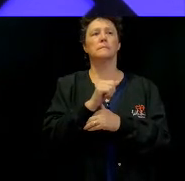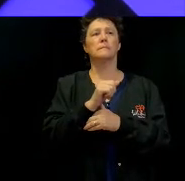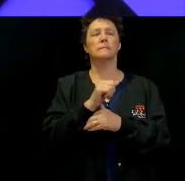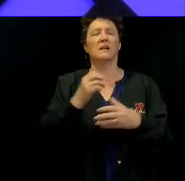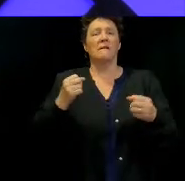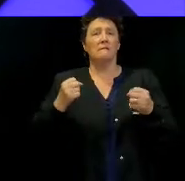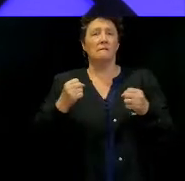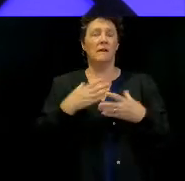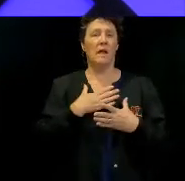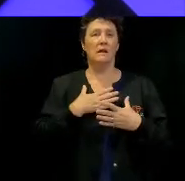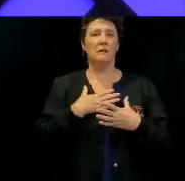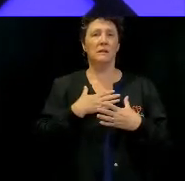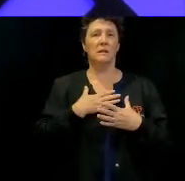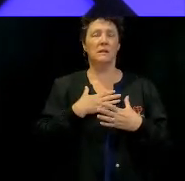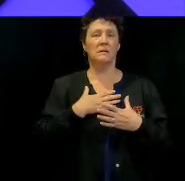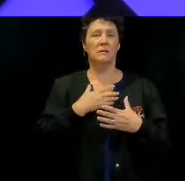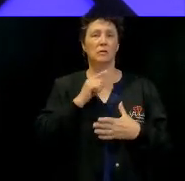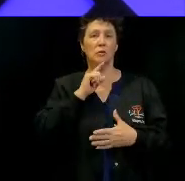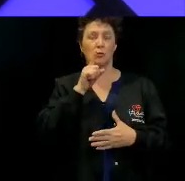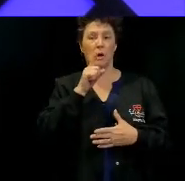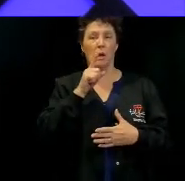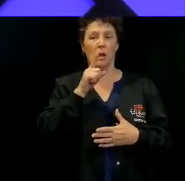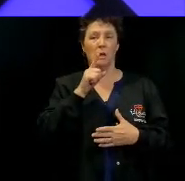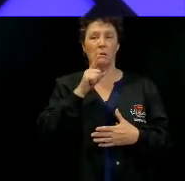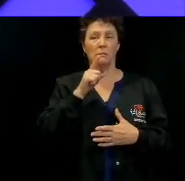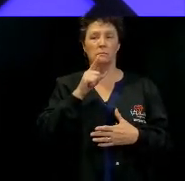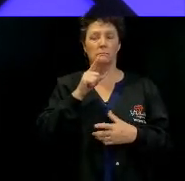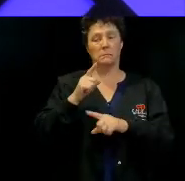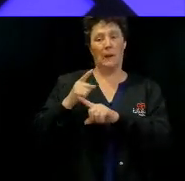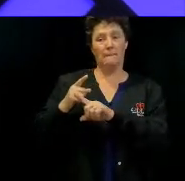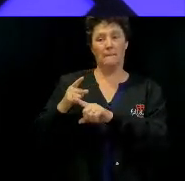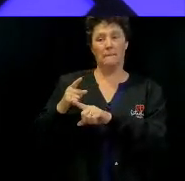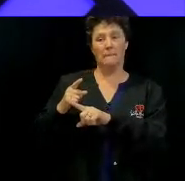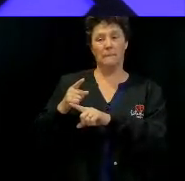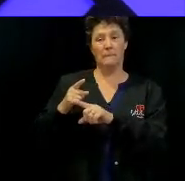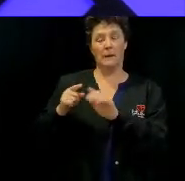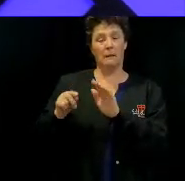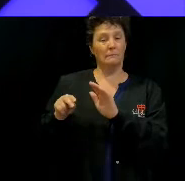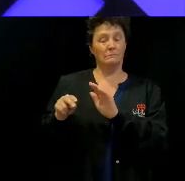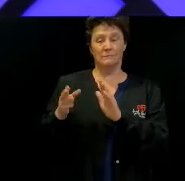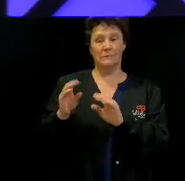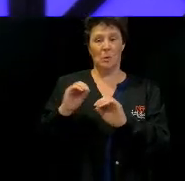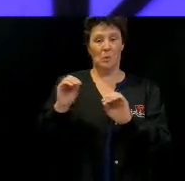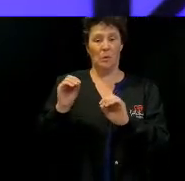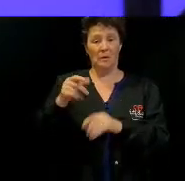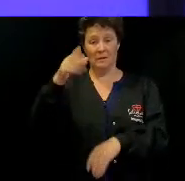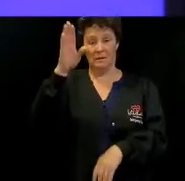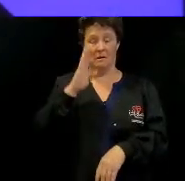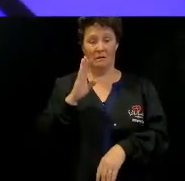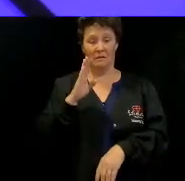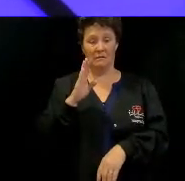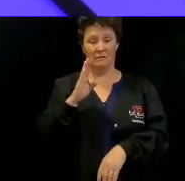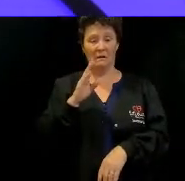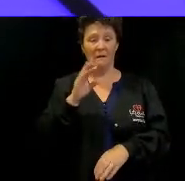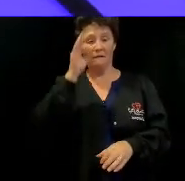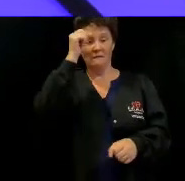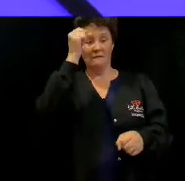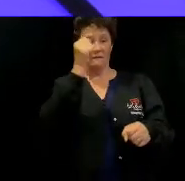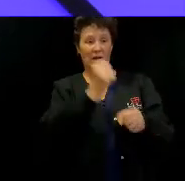Fear is reality minus God. Faith is reality plus God.